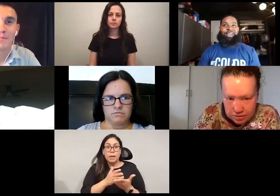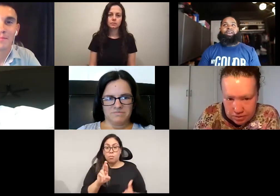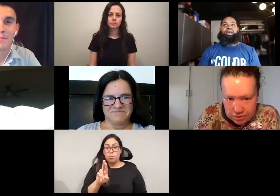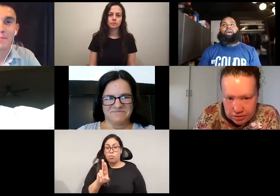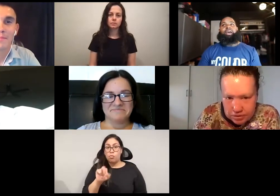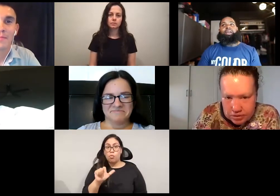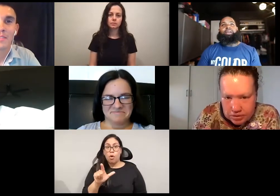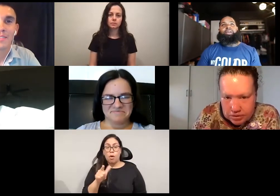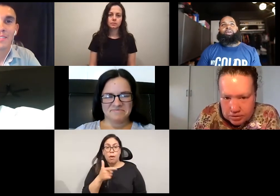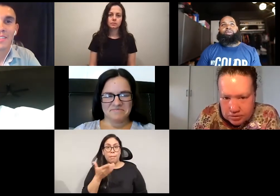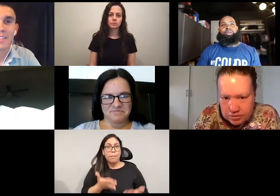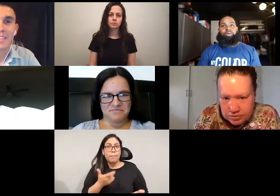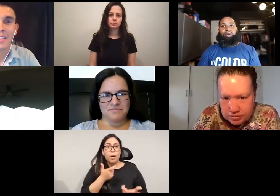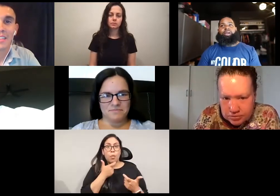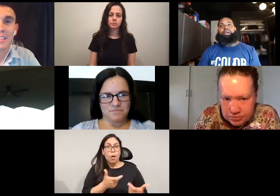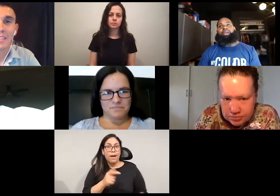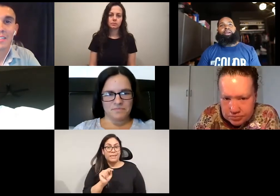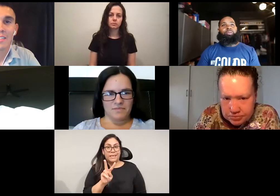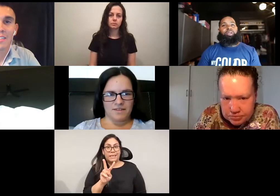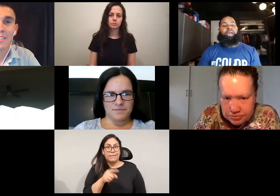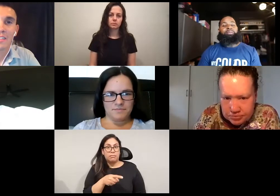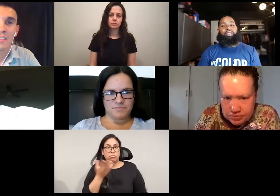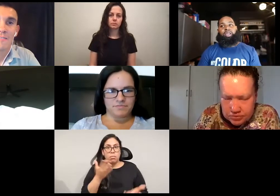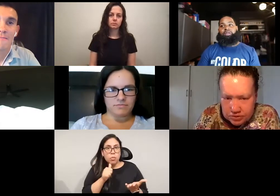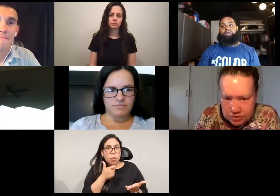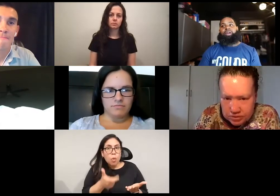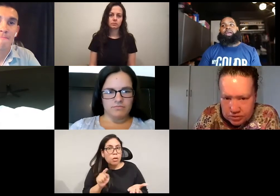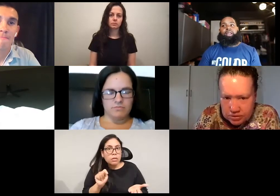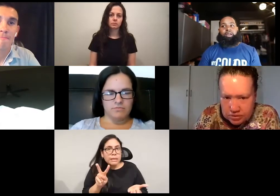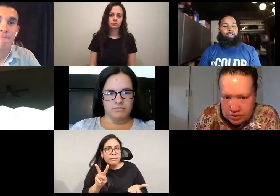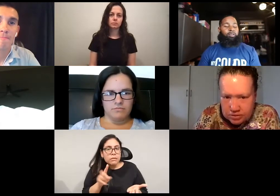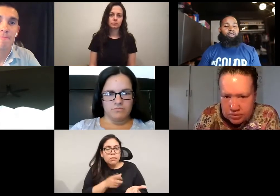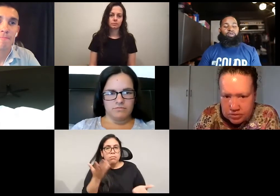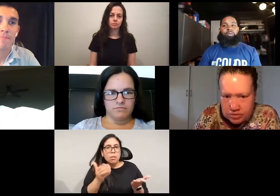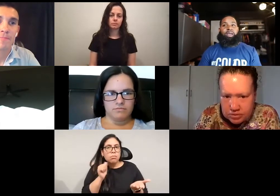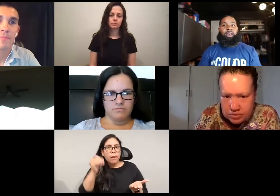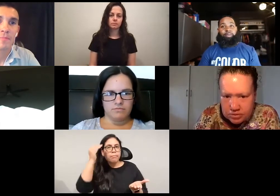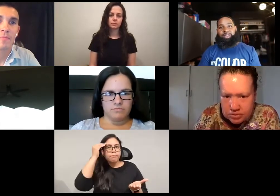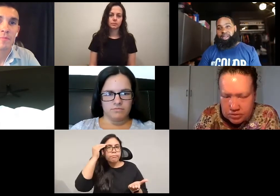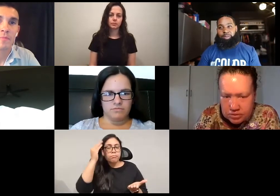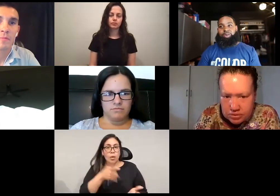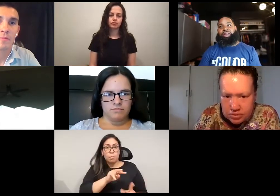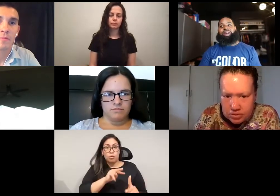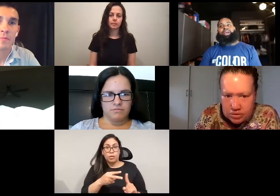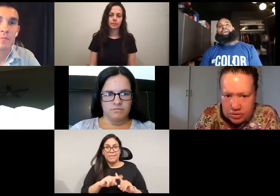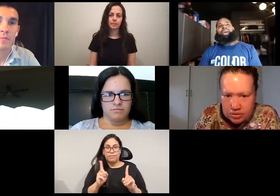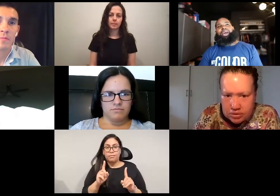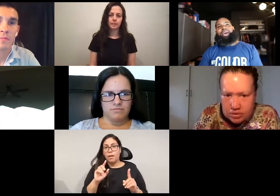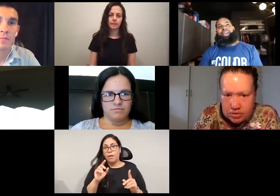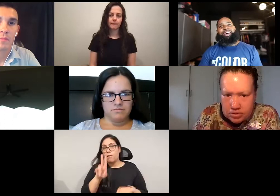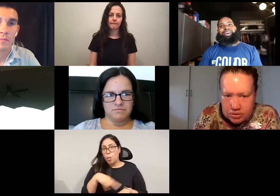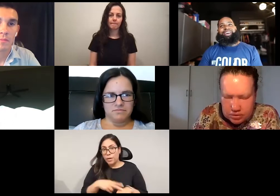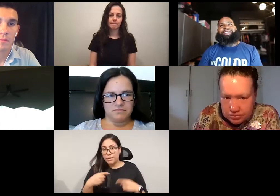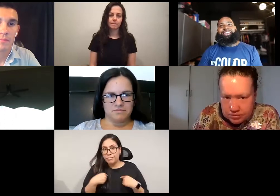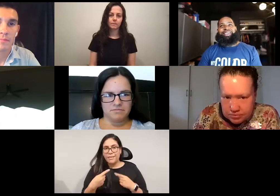TV. And, so yeah, the perception's different. And then, of course, for me, I'm a city boy,